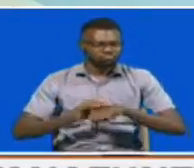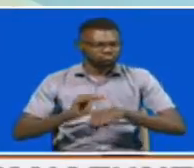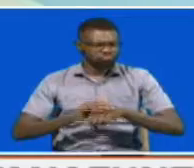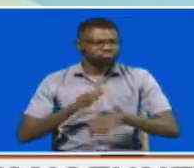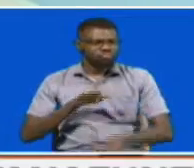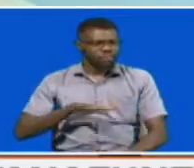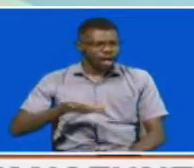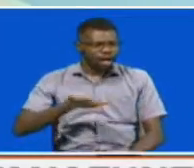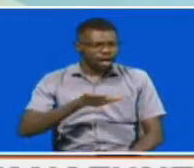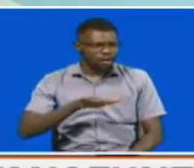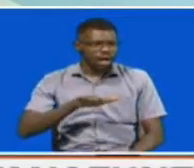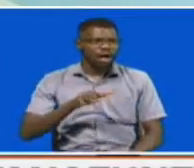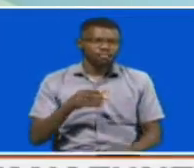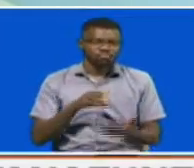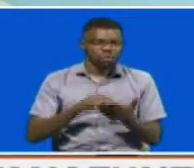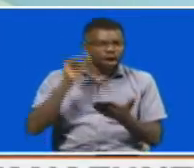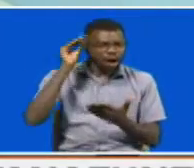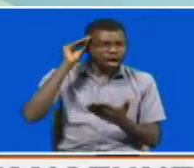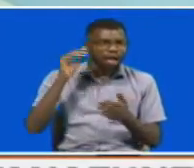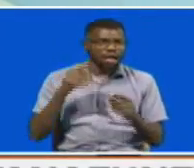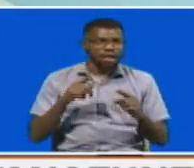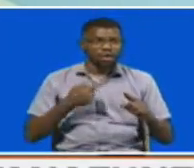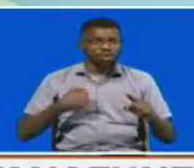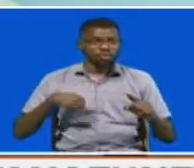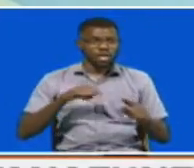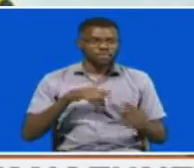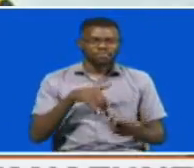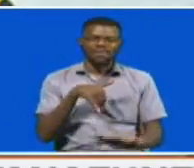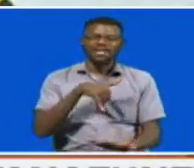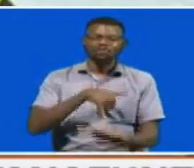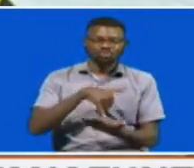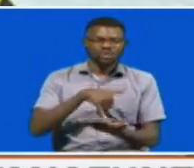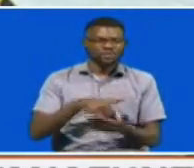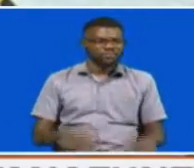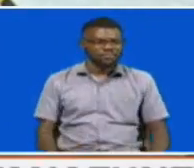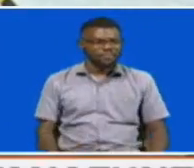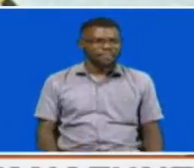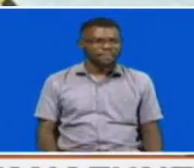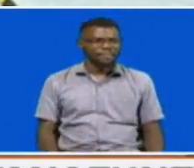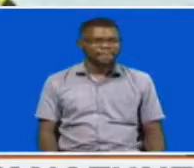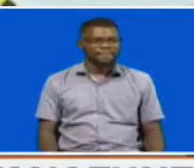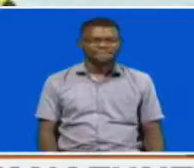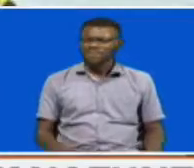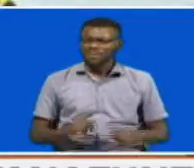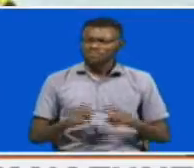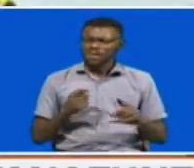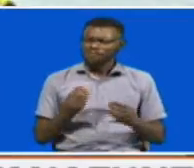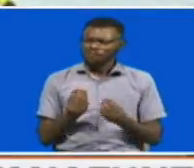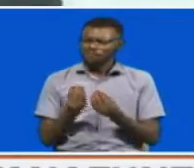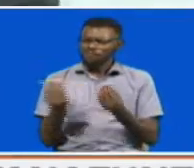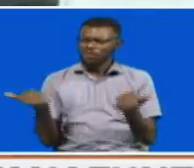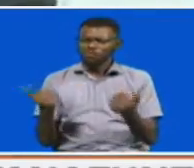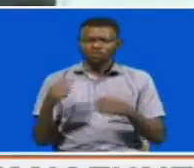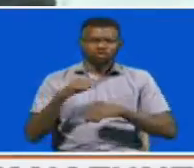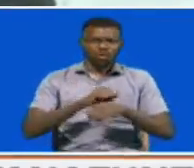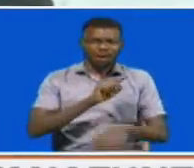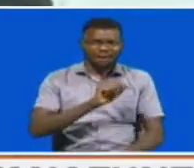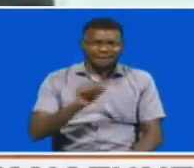And we happen to be among very few institutions in the country that are offering the